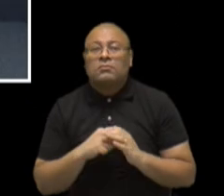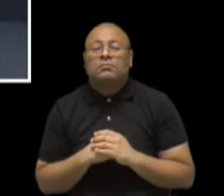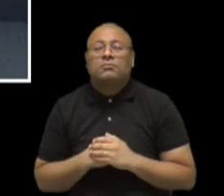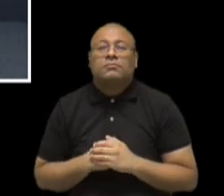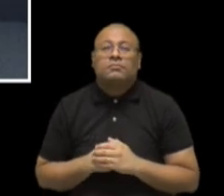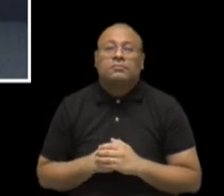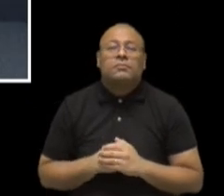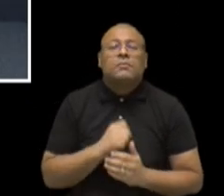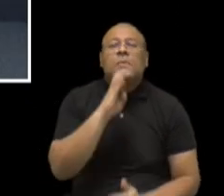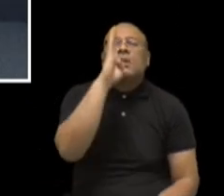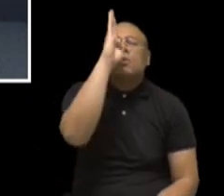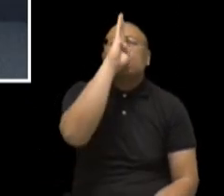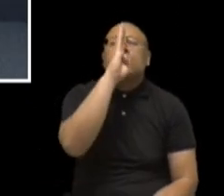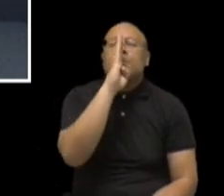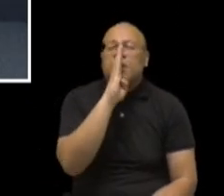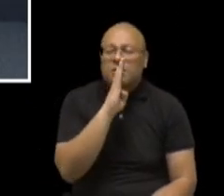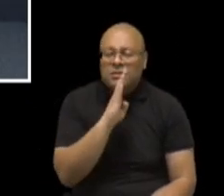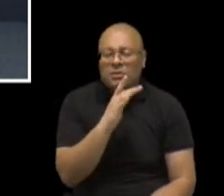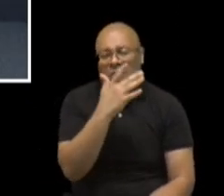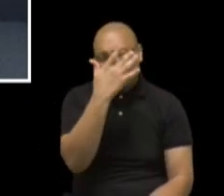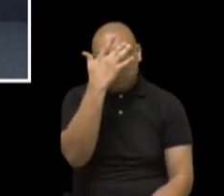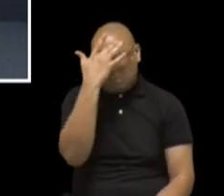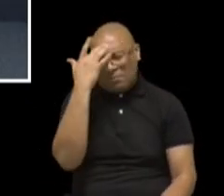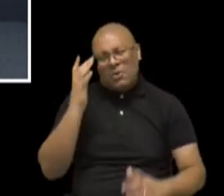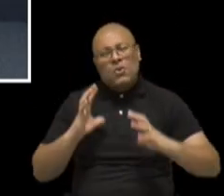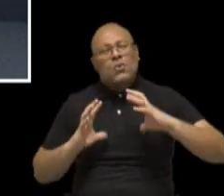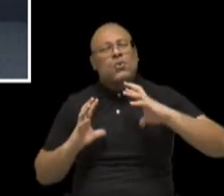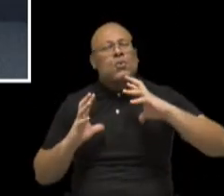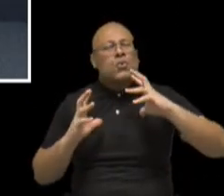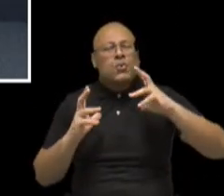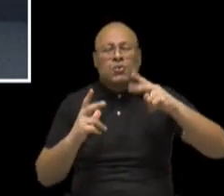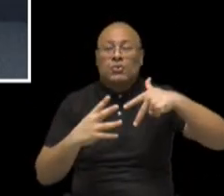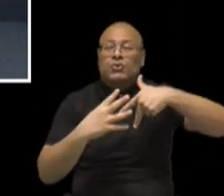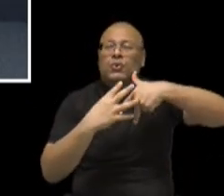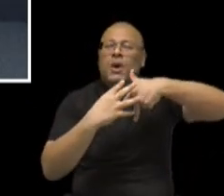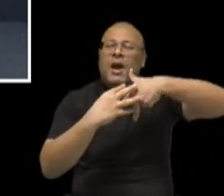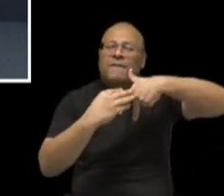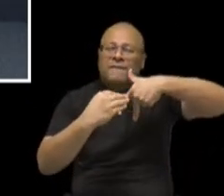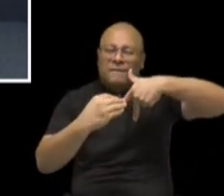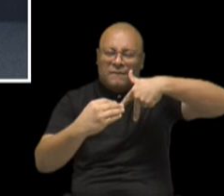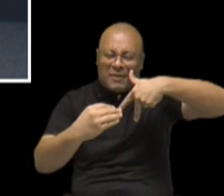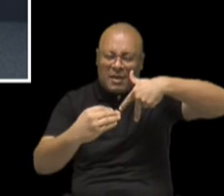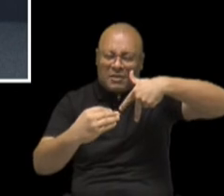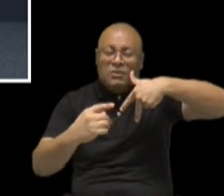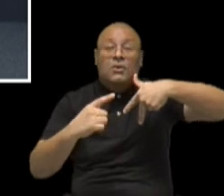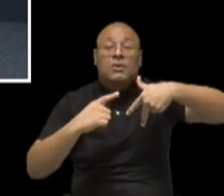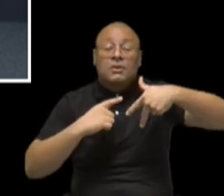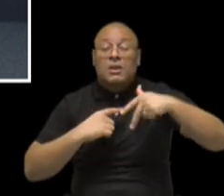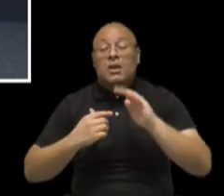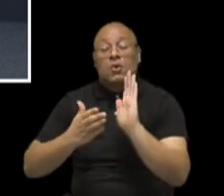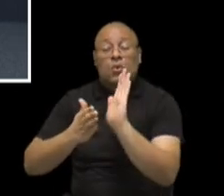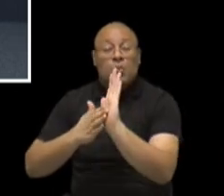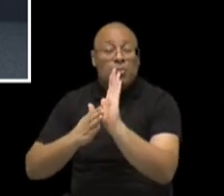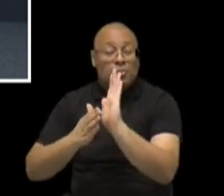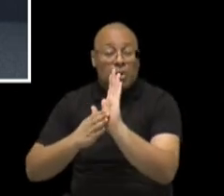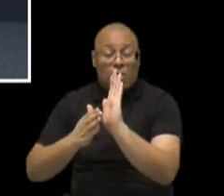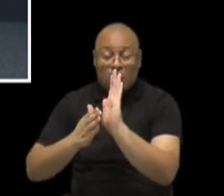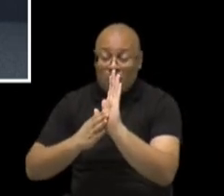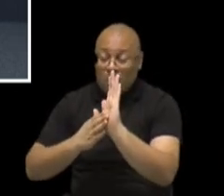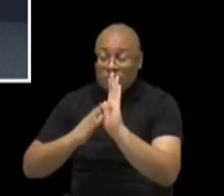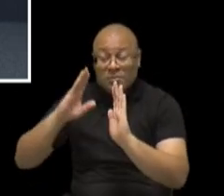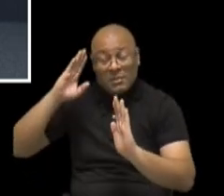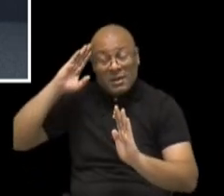In Brazil and all over the world, the fashion industry has been rethinking its purpose and aligning some